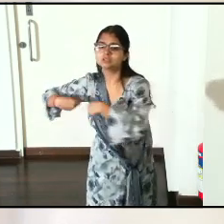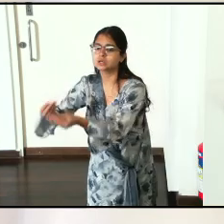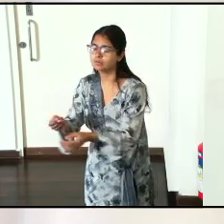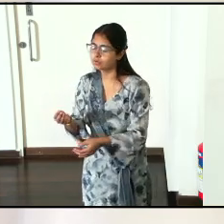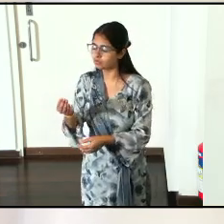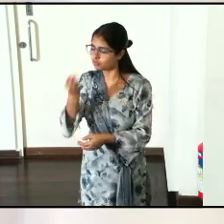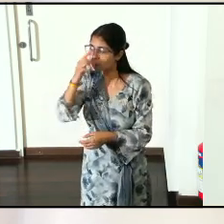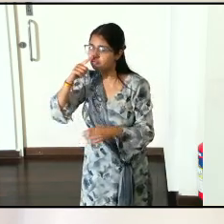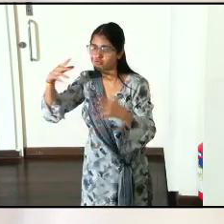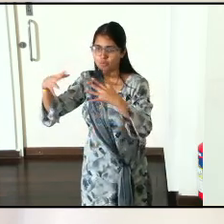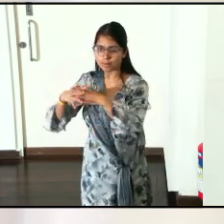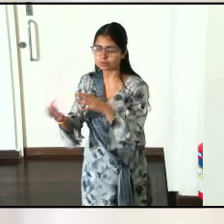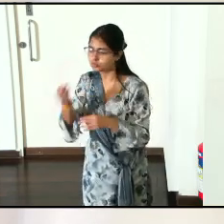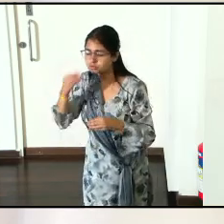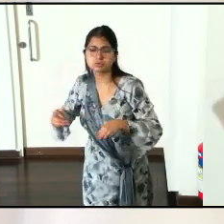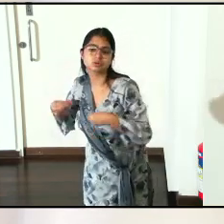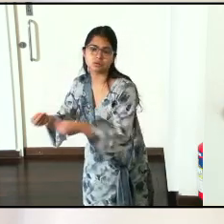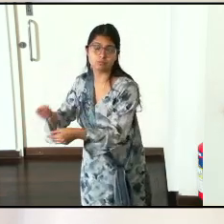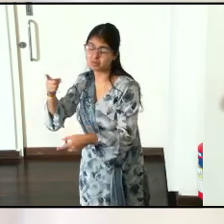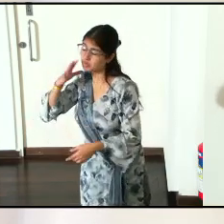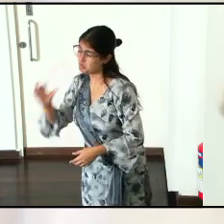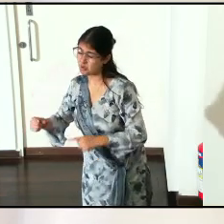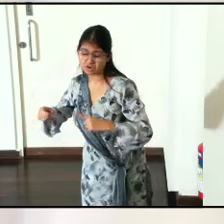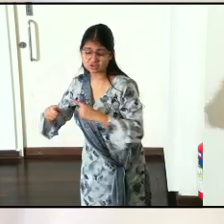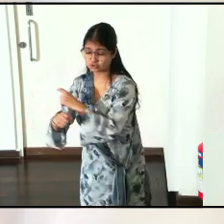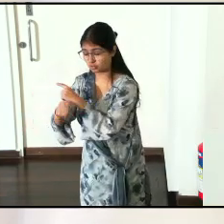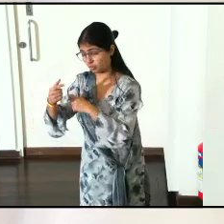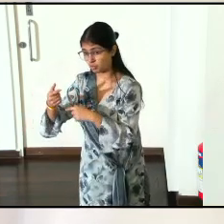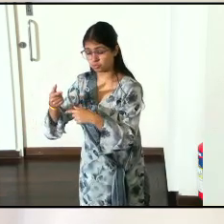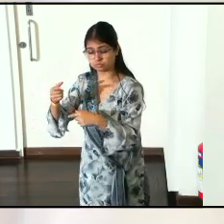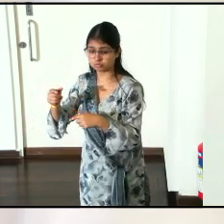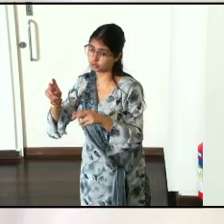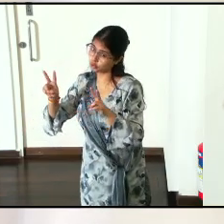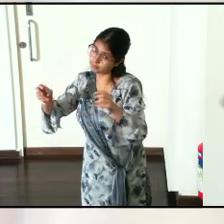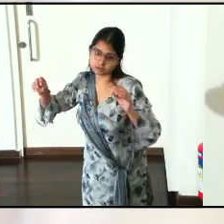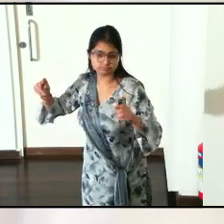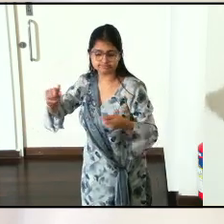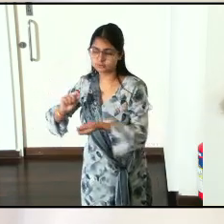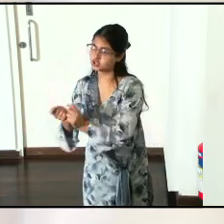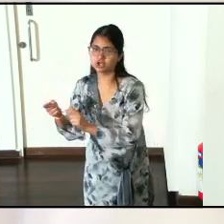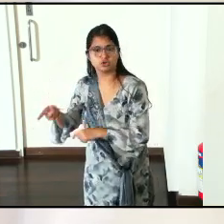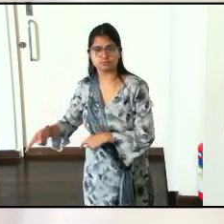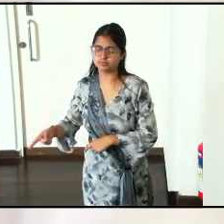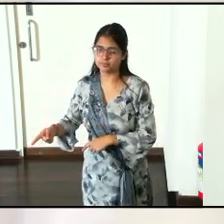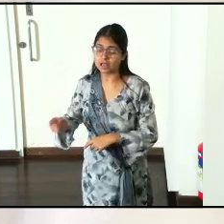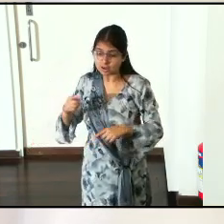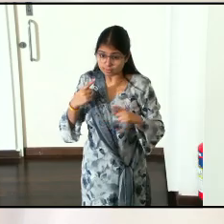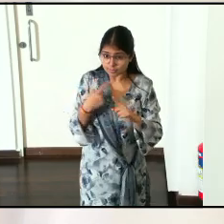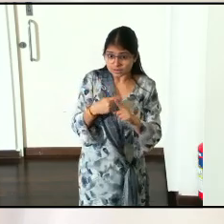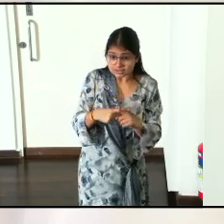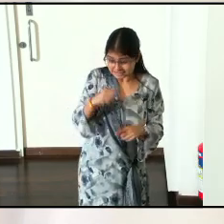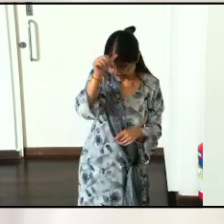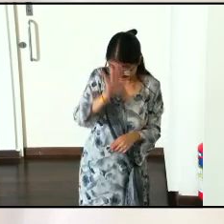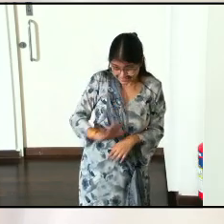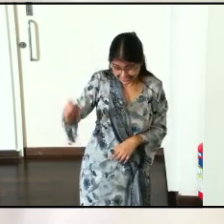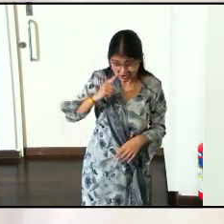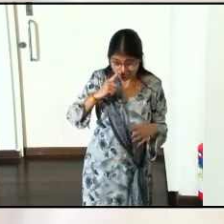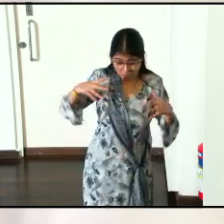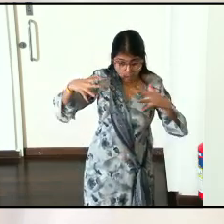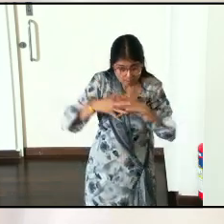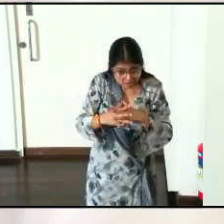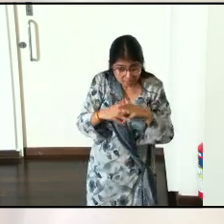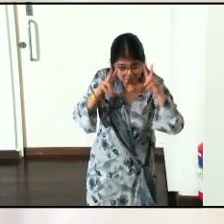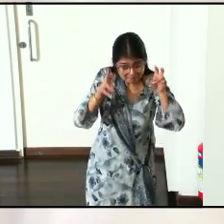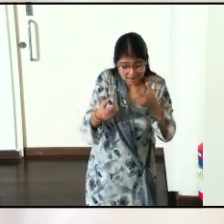issue. And that cannot be, when we speak about Indian women, I mean, the fact of difference,